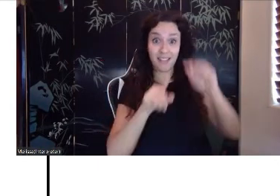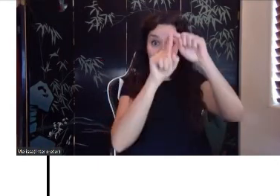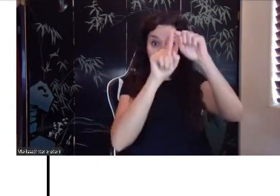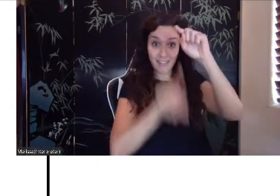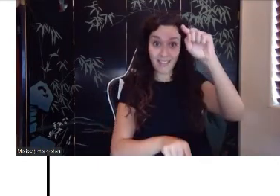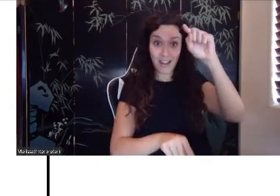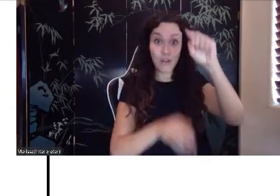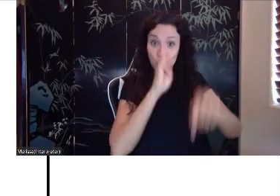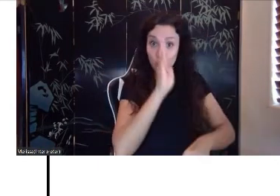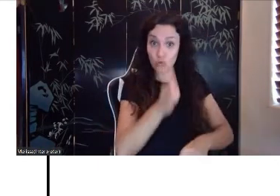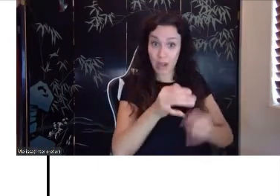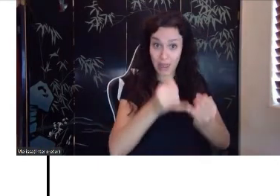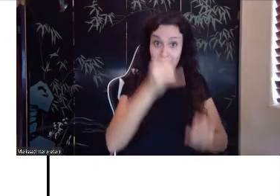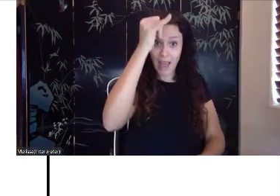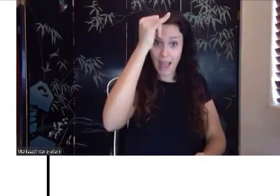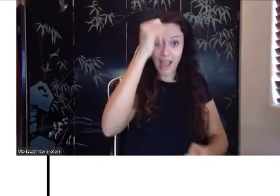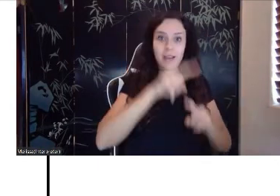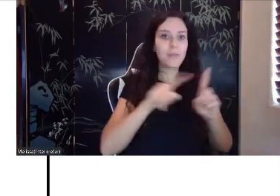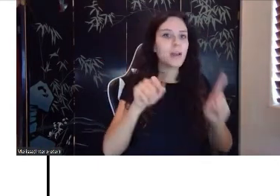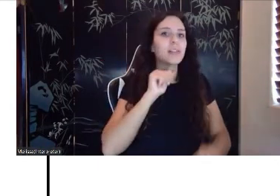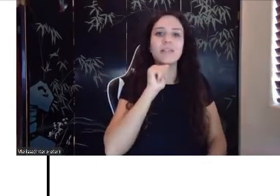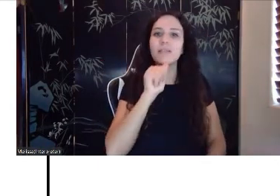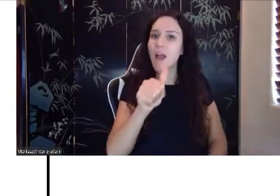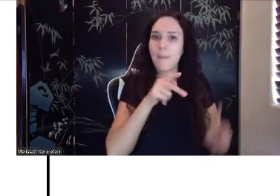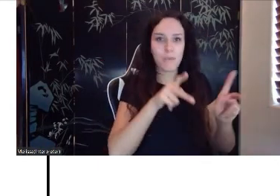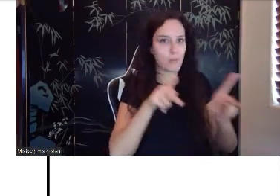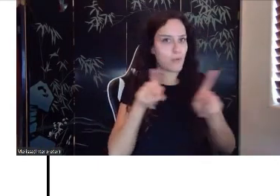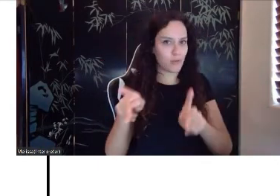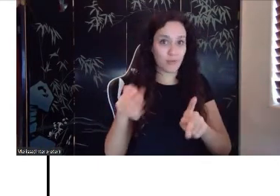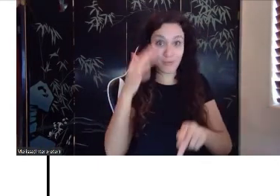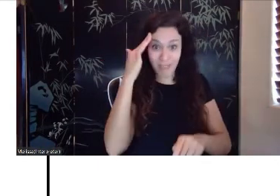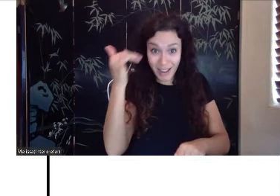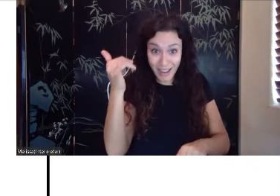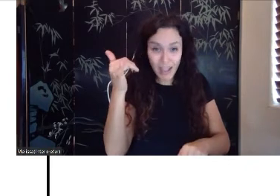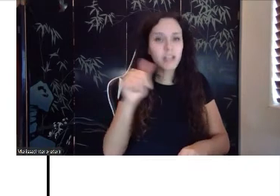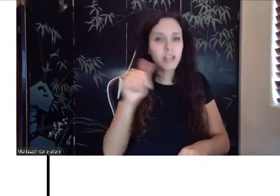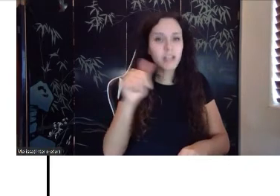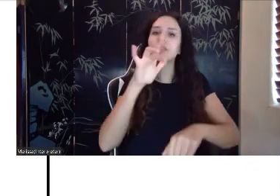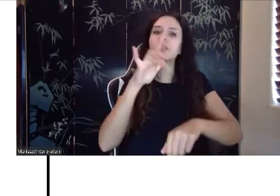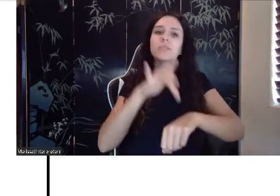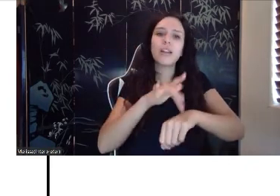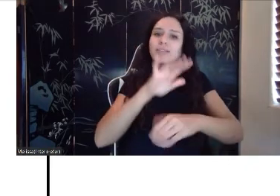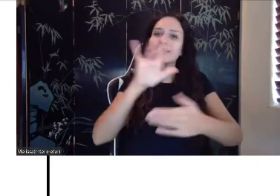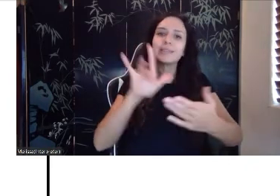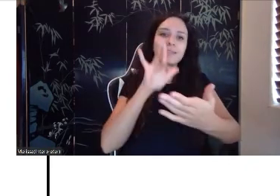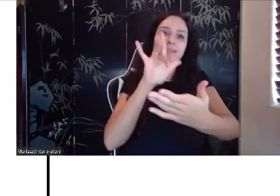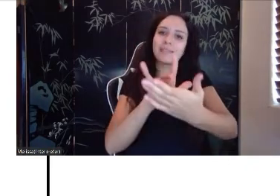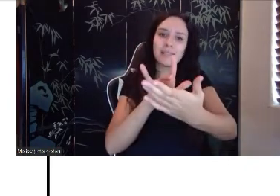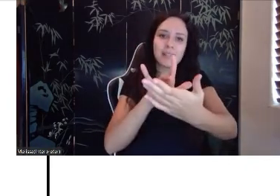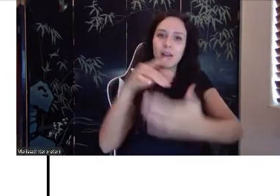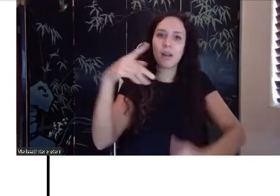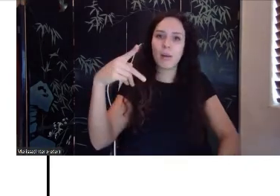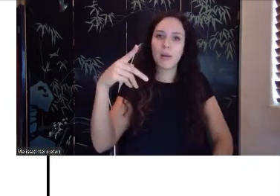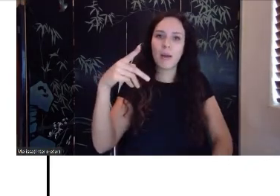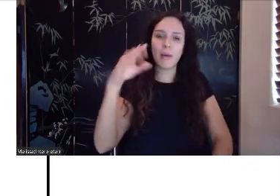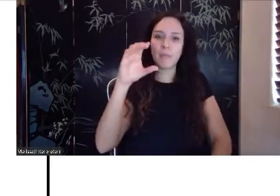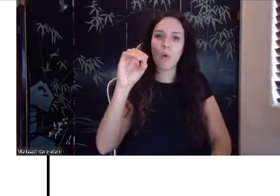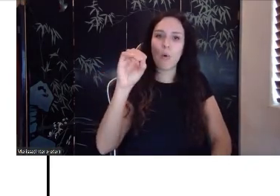F, straight line, but not proportional because it doesn't go through the origin, so not